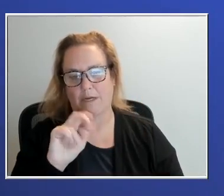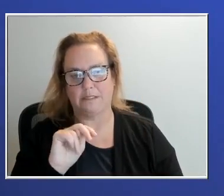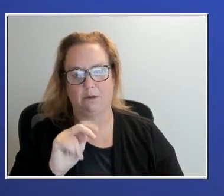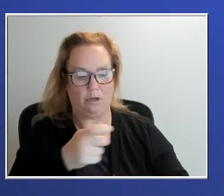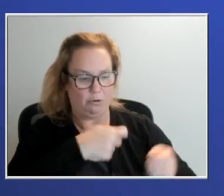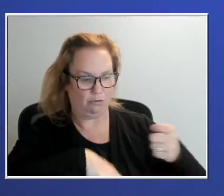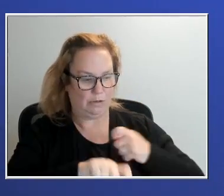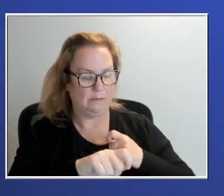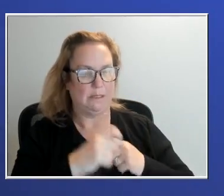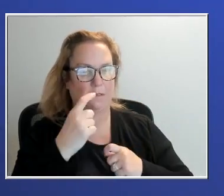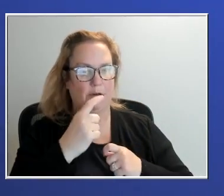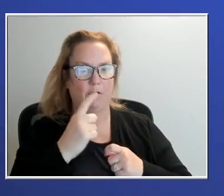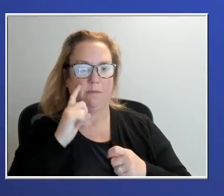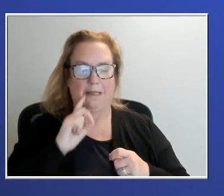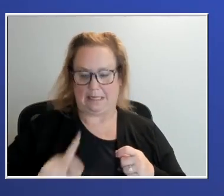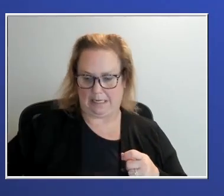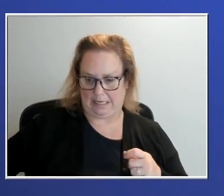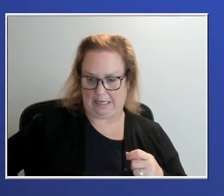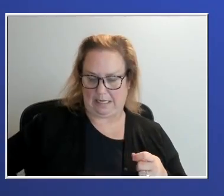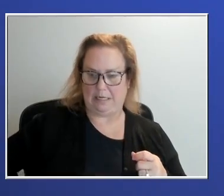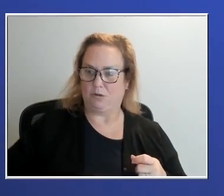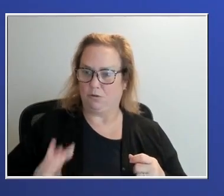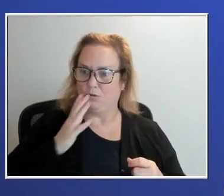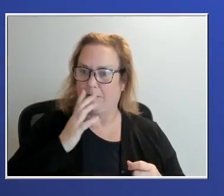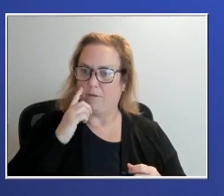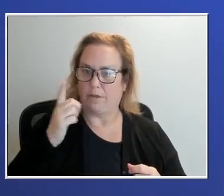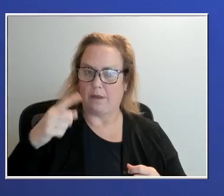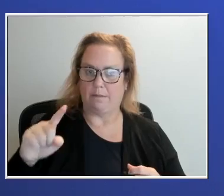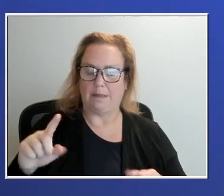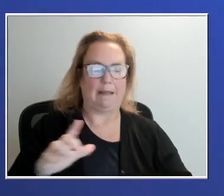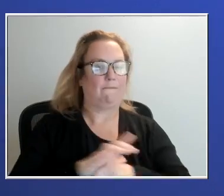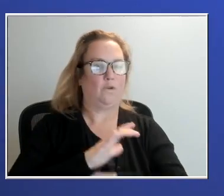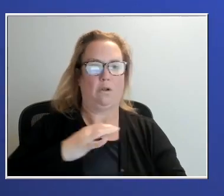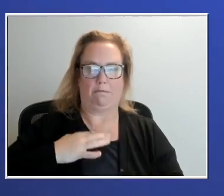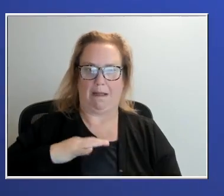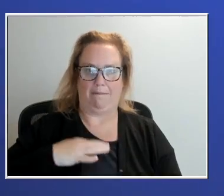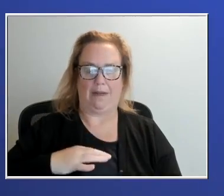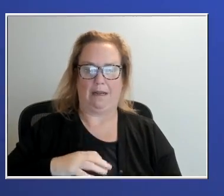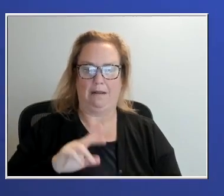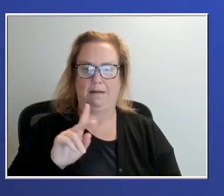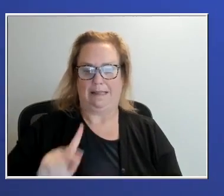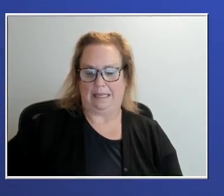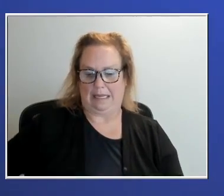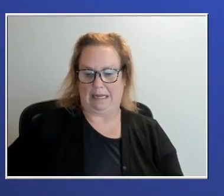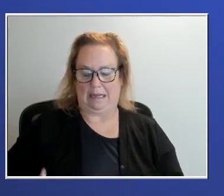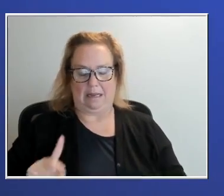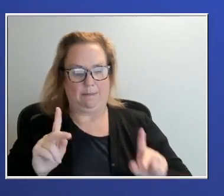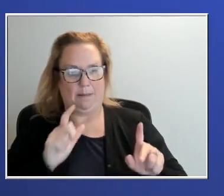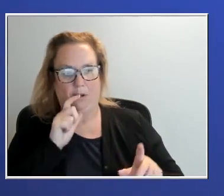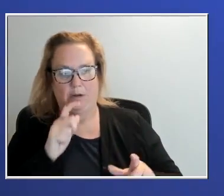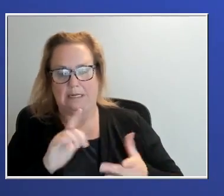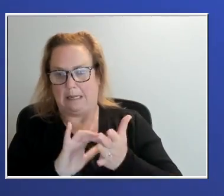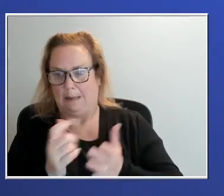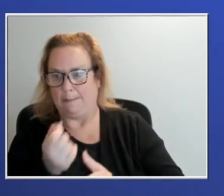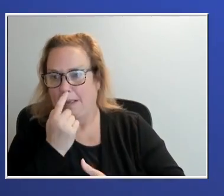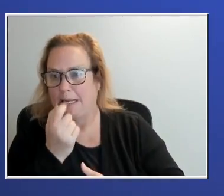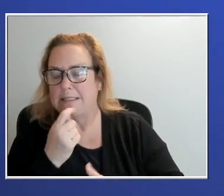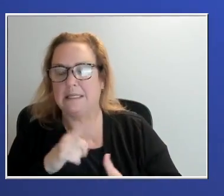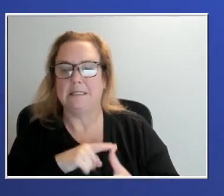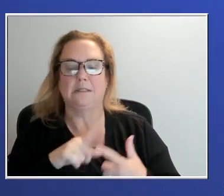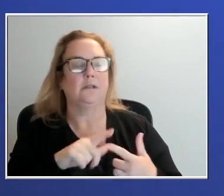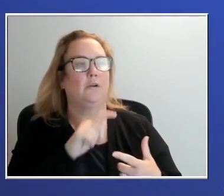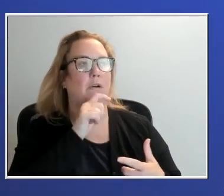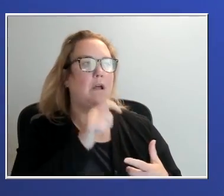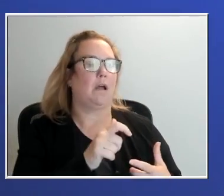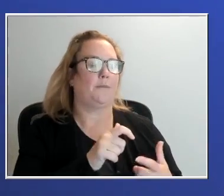this kidney is doing well for them and they get full benefit of the kidney. But if people are not taking their medications or are not able to